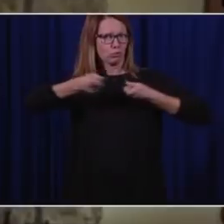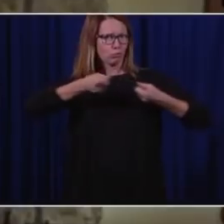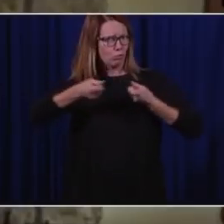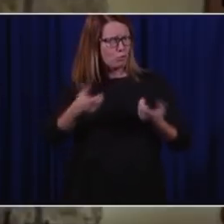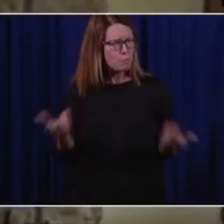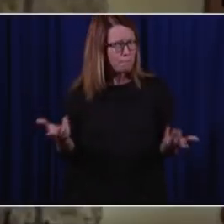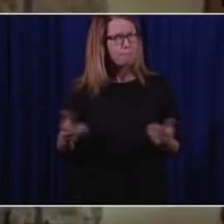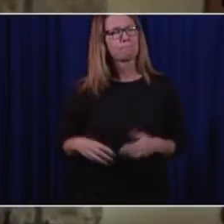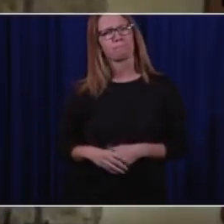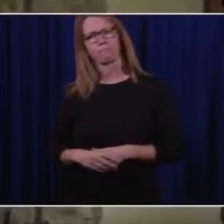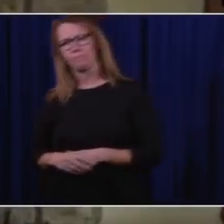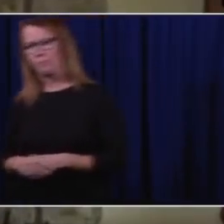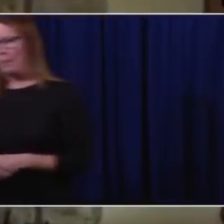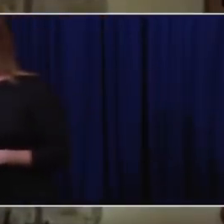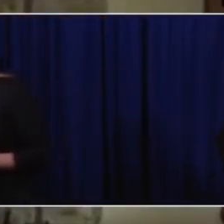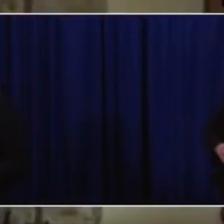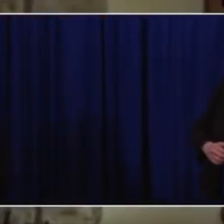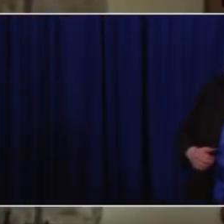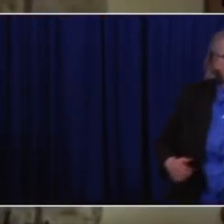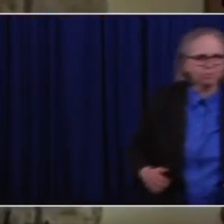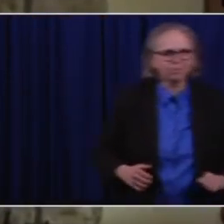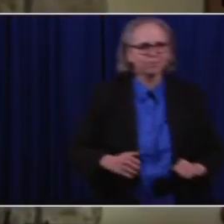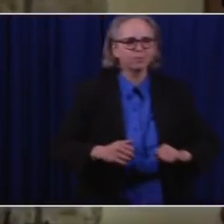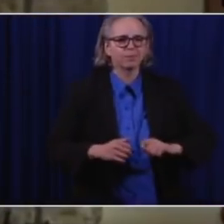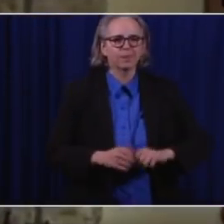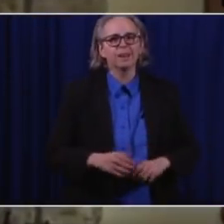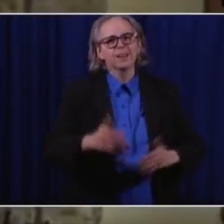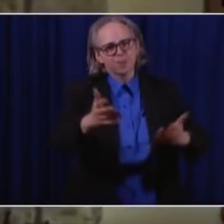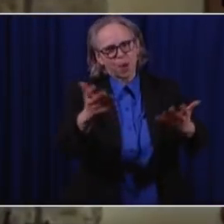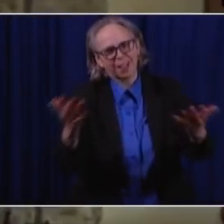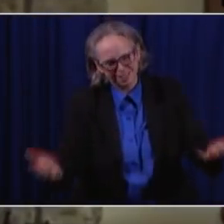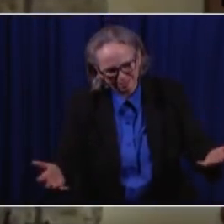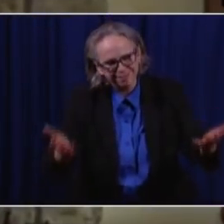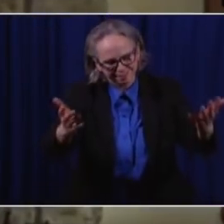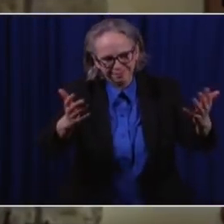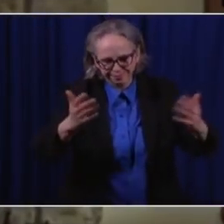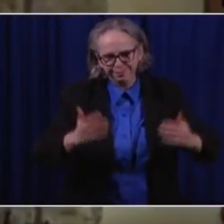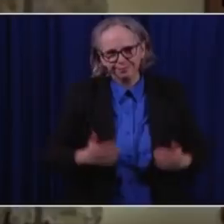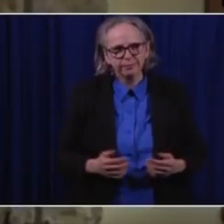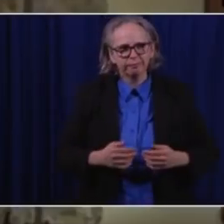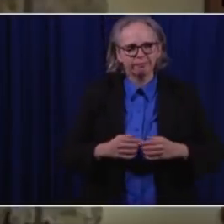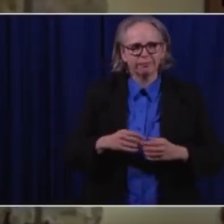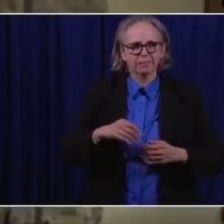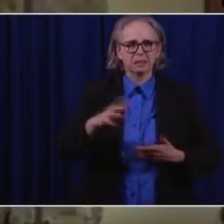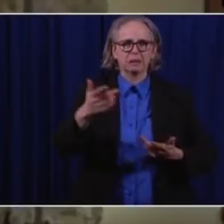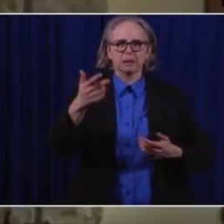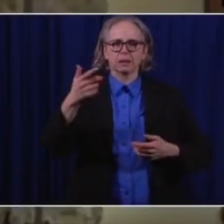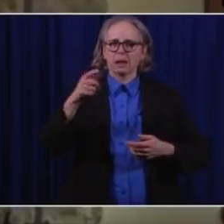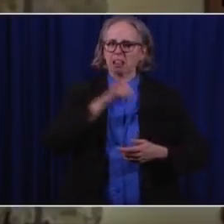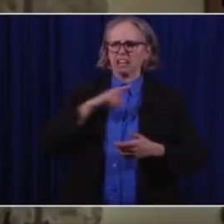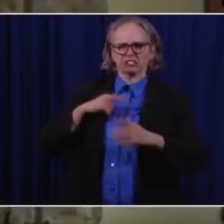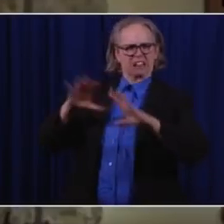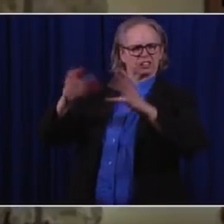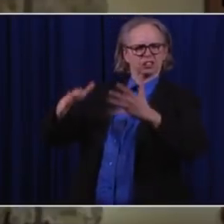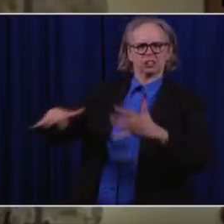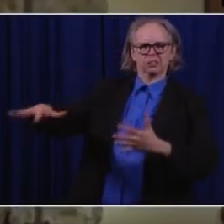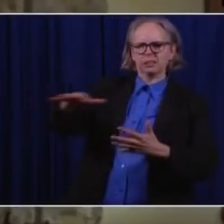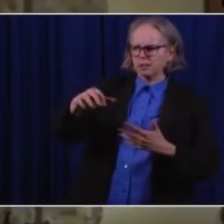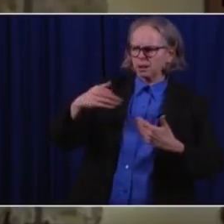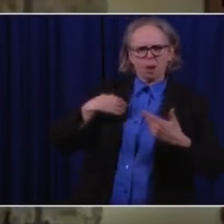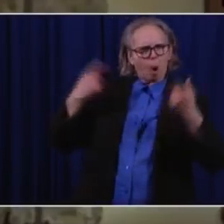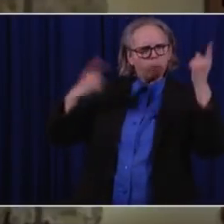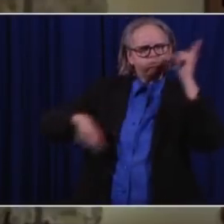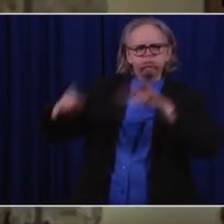in? Well, we agree on a lot of different things. We have a lot of bills that I hope they're going to take up in the lame